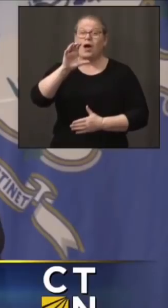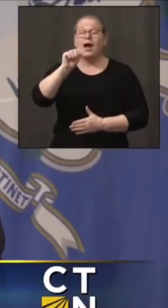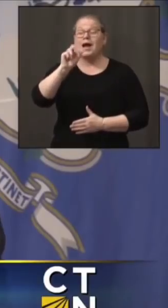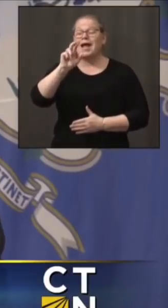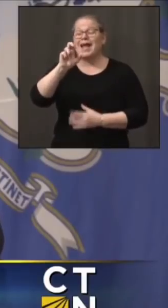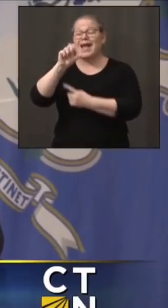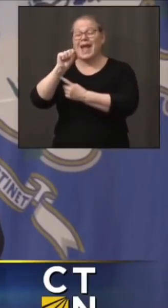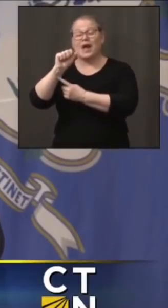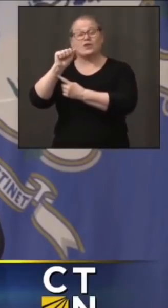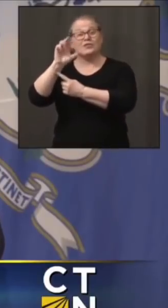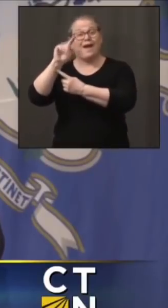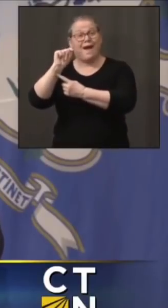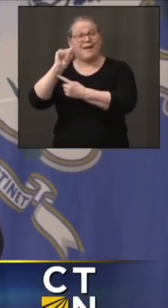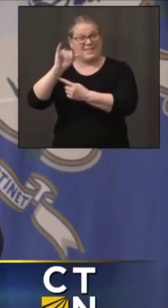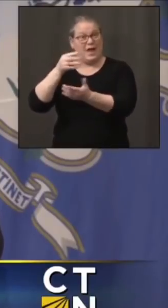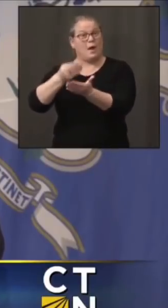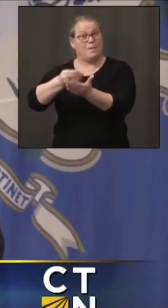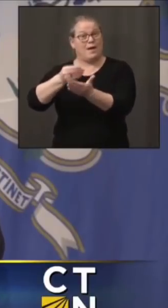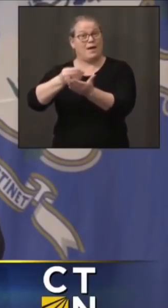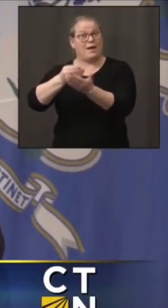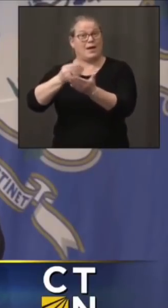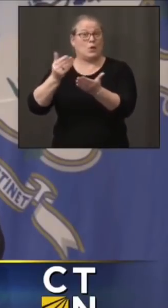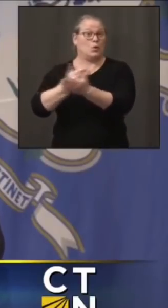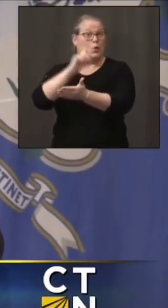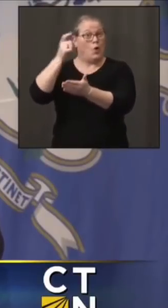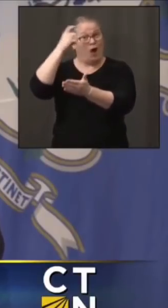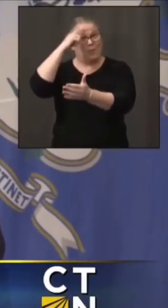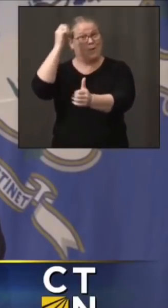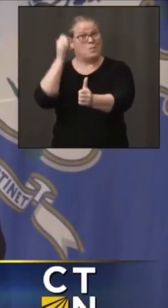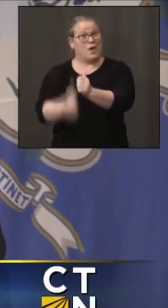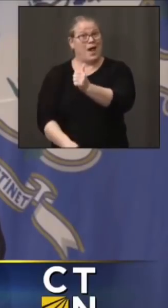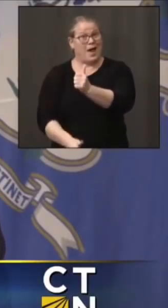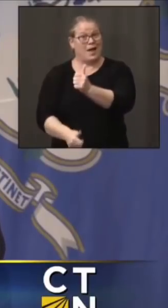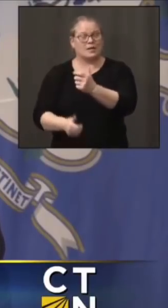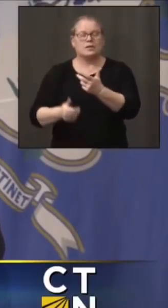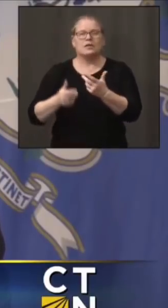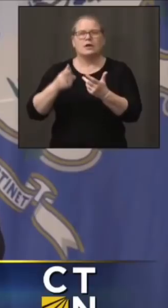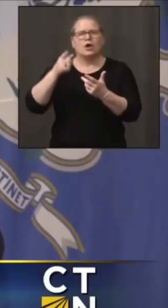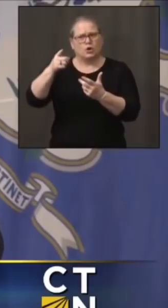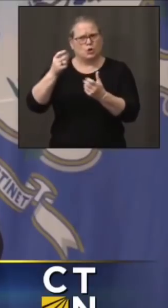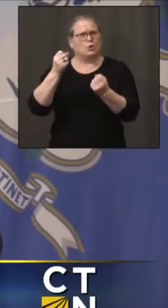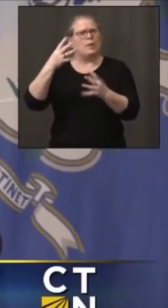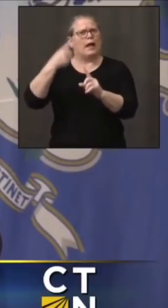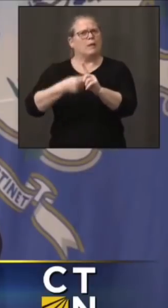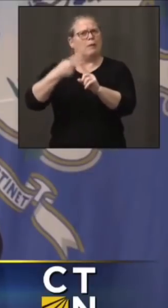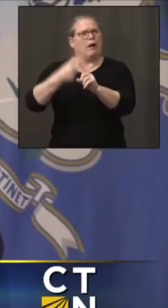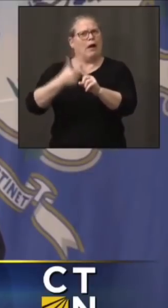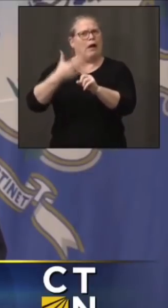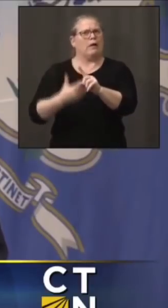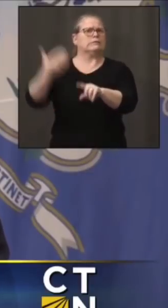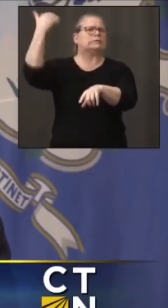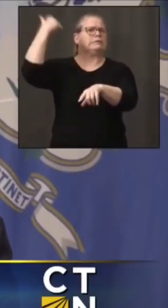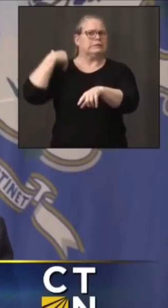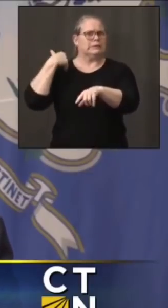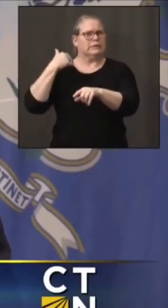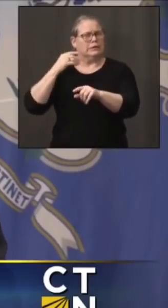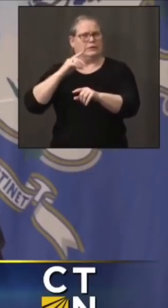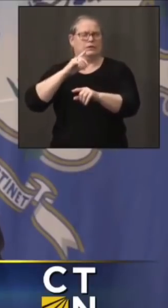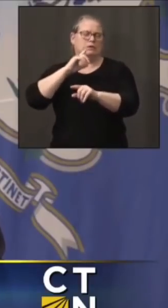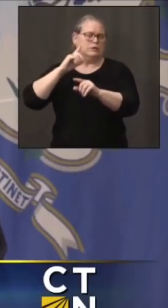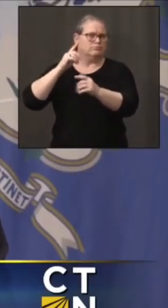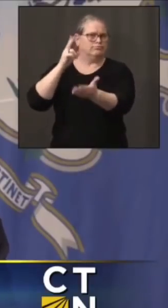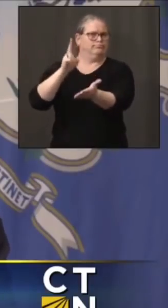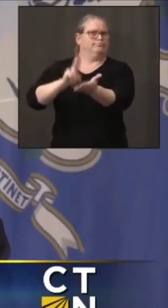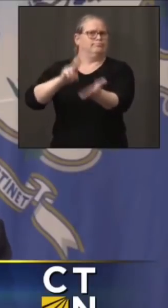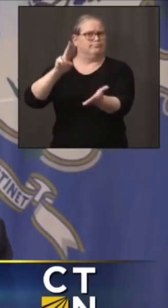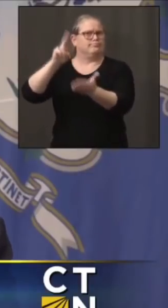it passed down in the House of Representatives many months ago, and we are so appreciative the money came in, including a lot of money so kids can